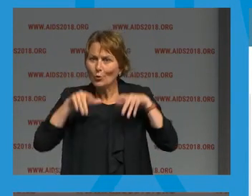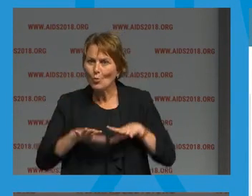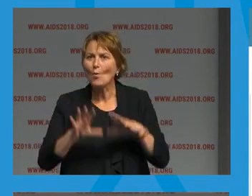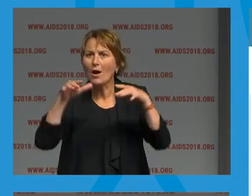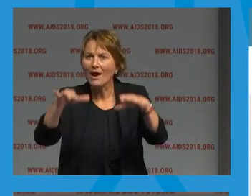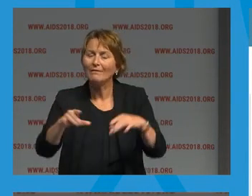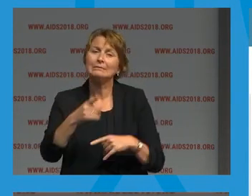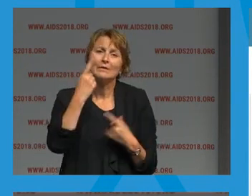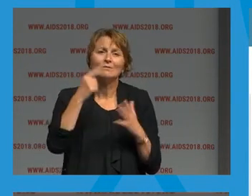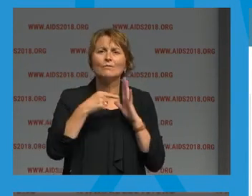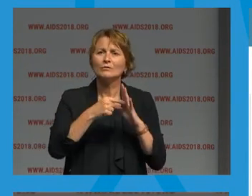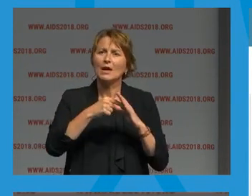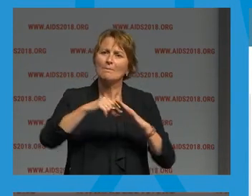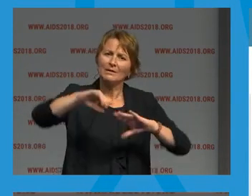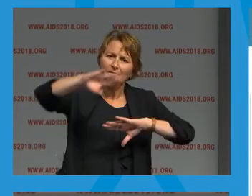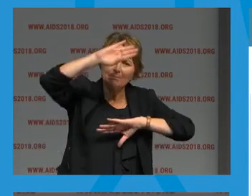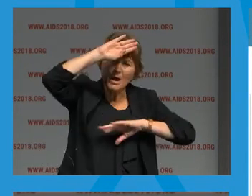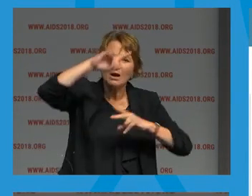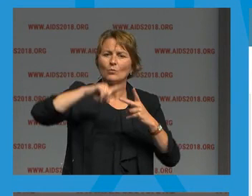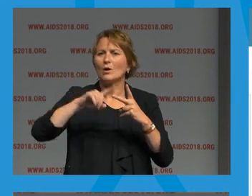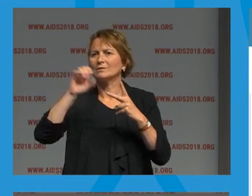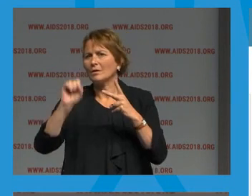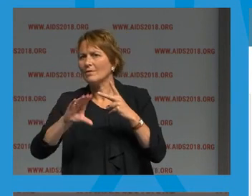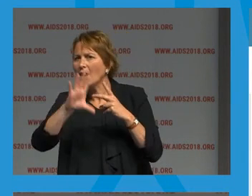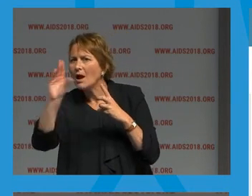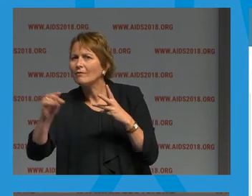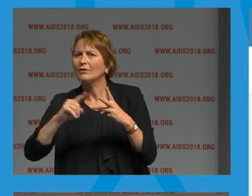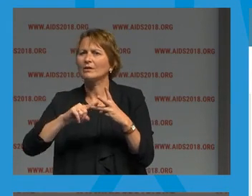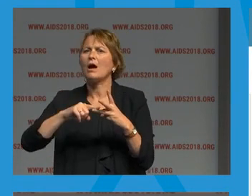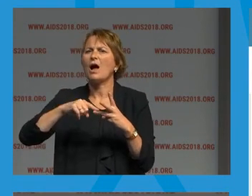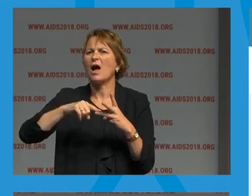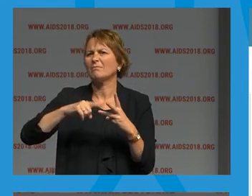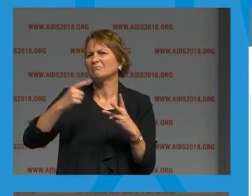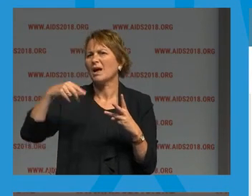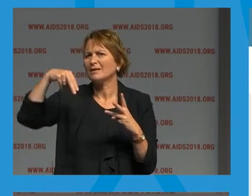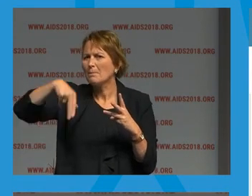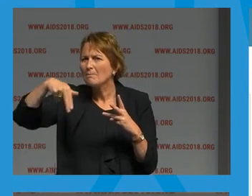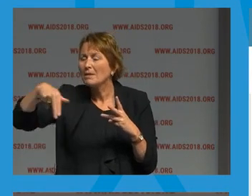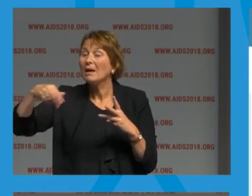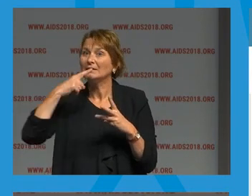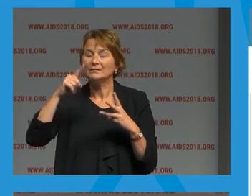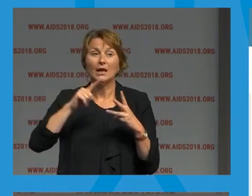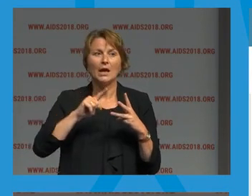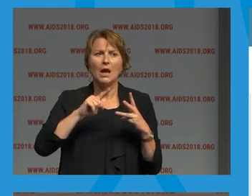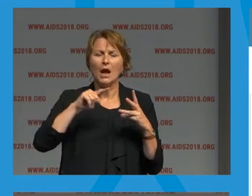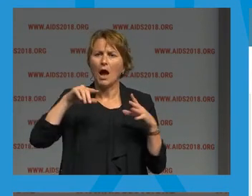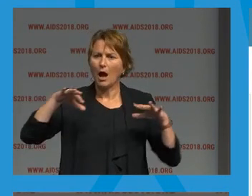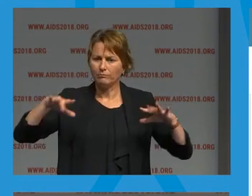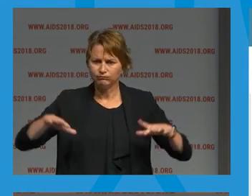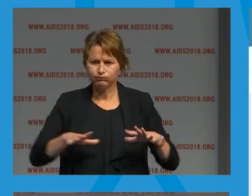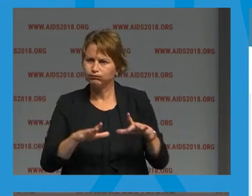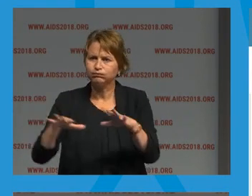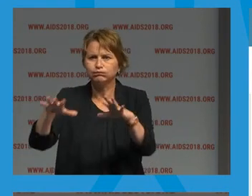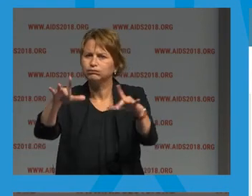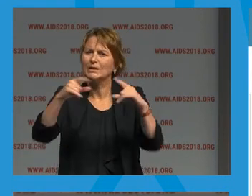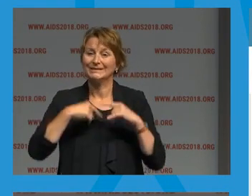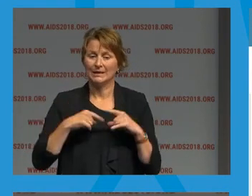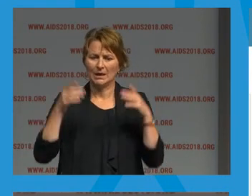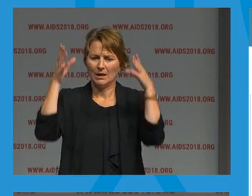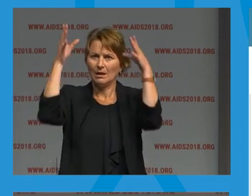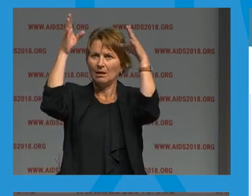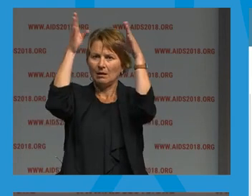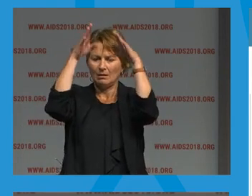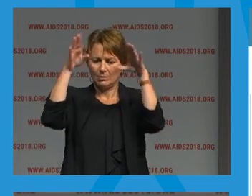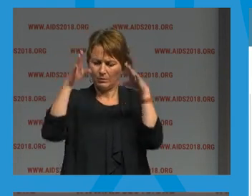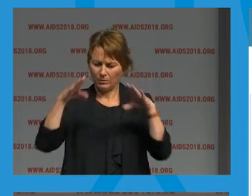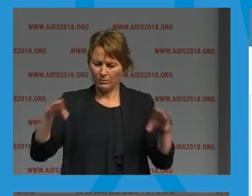Zimbabwe, if you look at South Africa, Namibia, they truly have a bulge that's moving through the demographic pyramid. But in